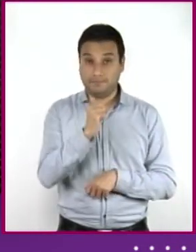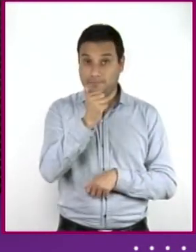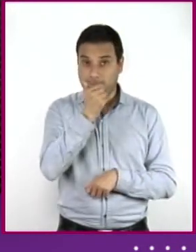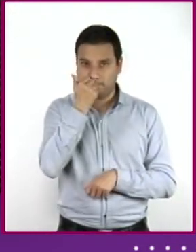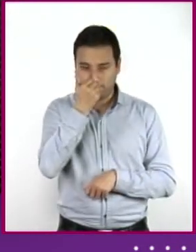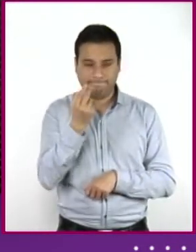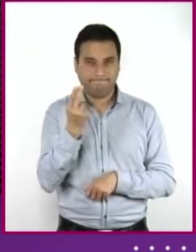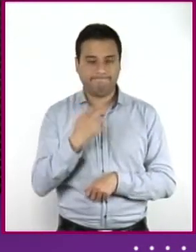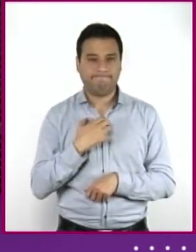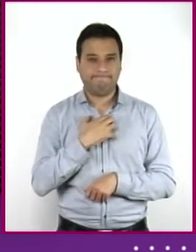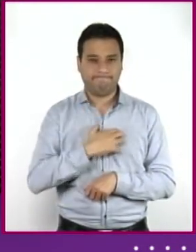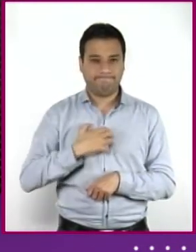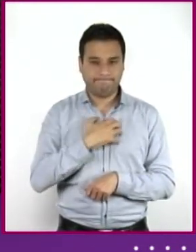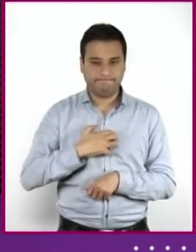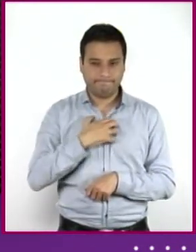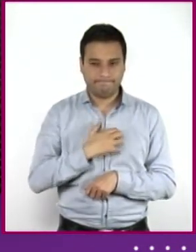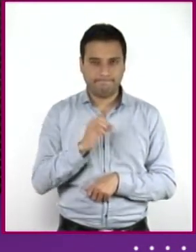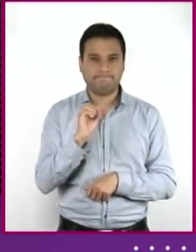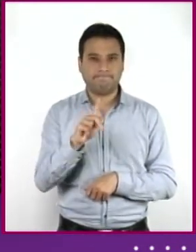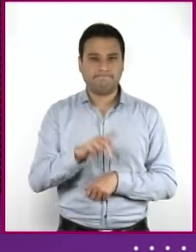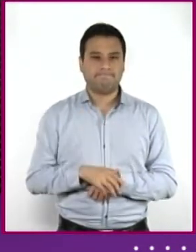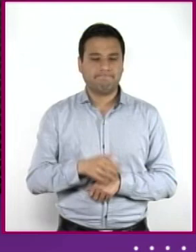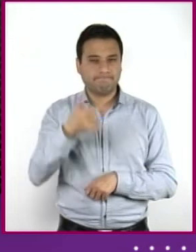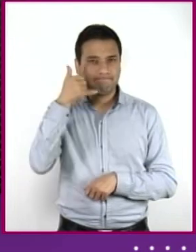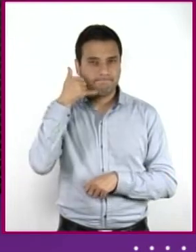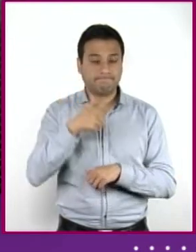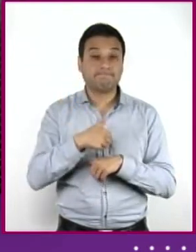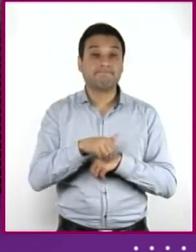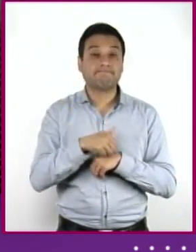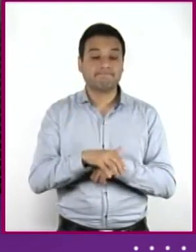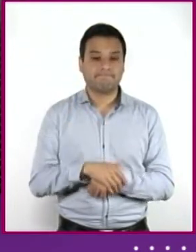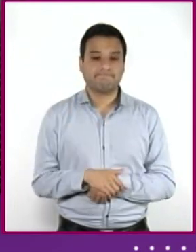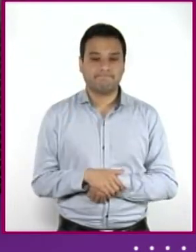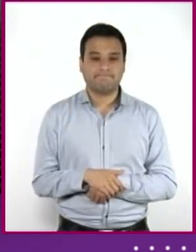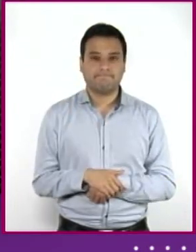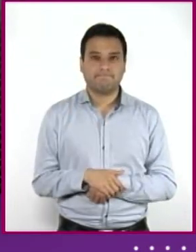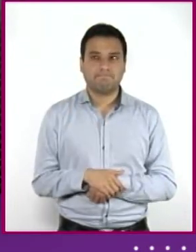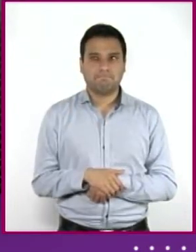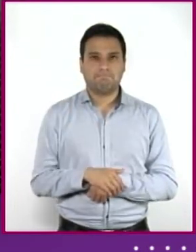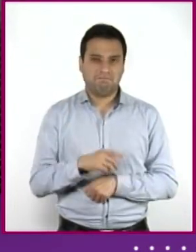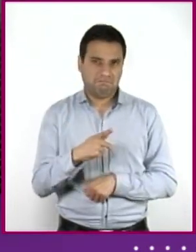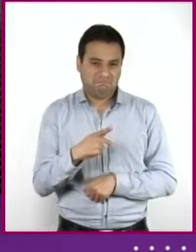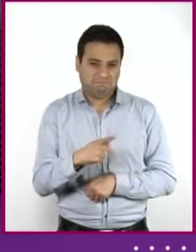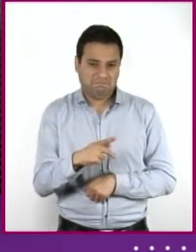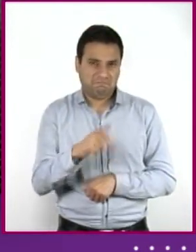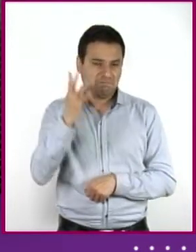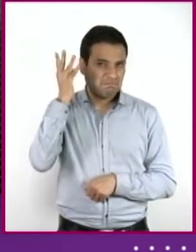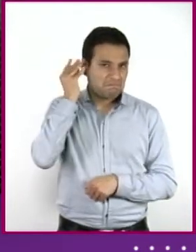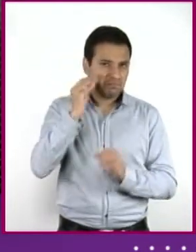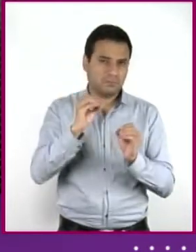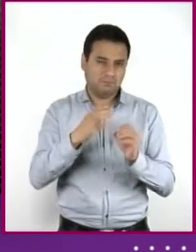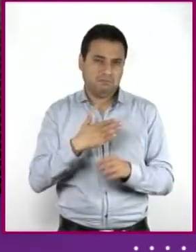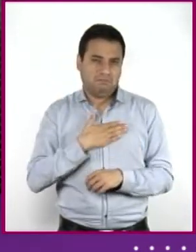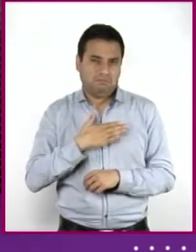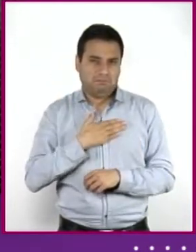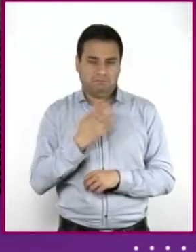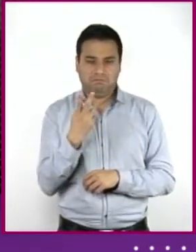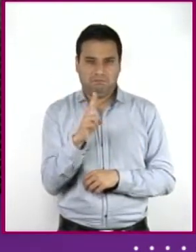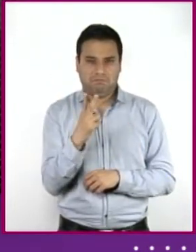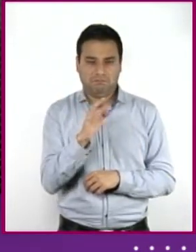Okay, good. What is the phone number? Either the radio station phone or my cell